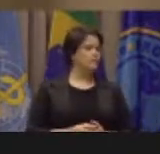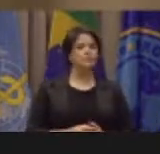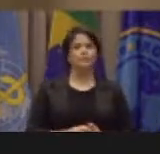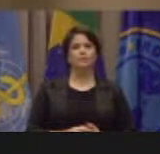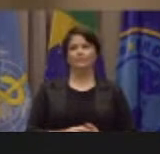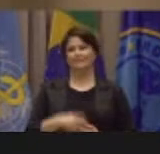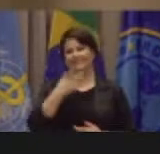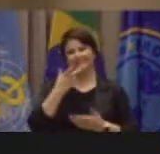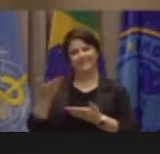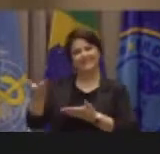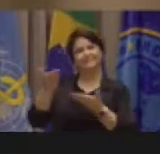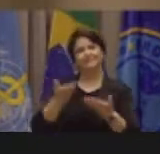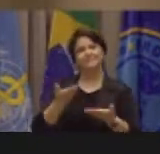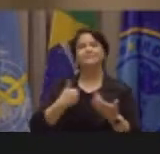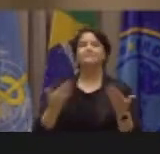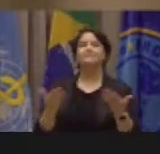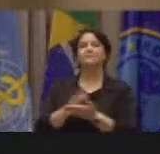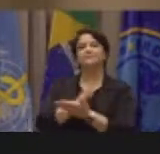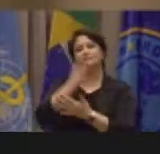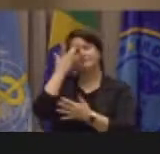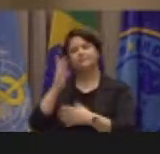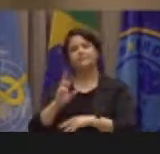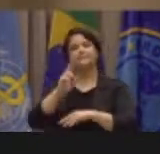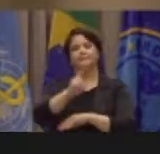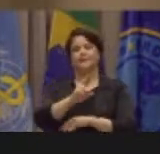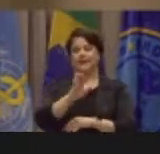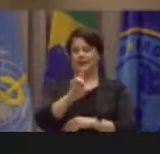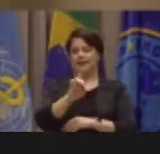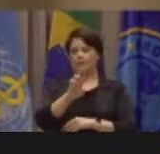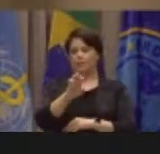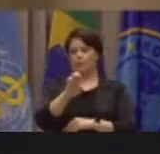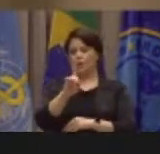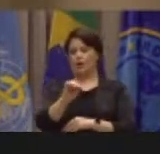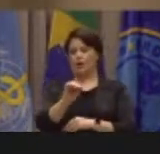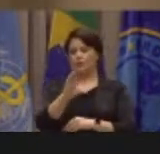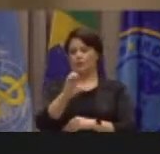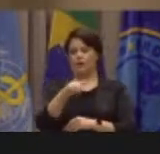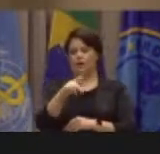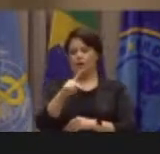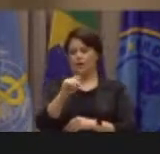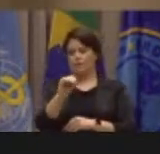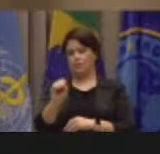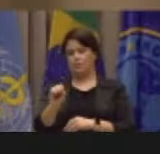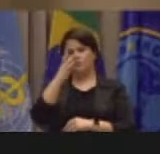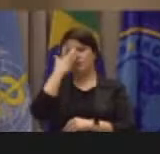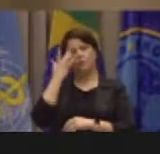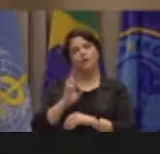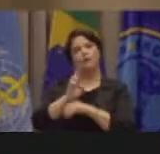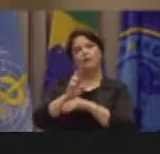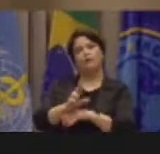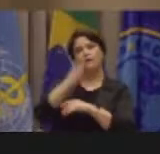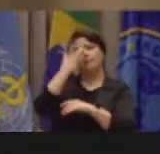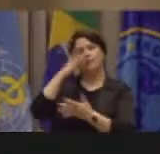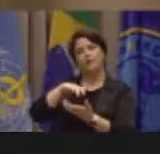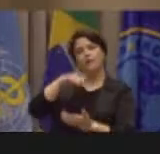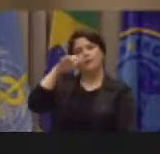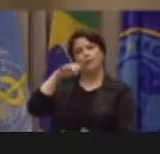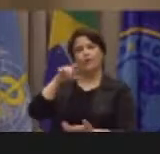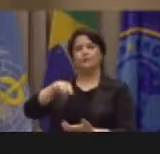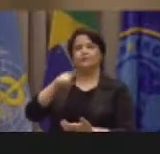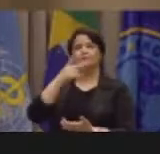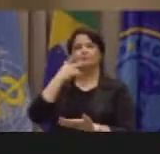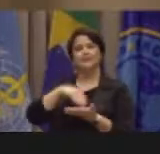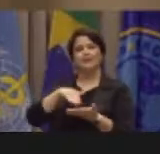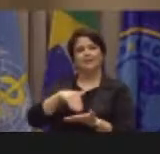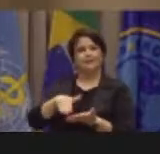Well, we're going to invite now those who represent the Hospital Eduardo Campos from Senior Citizen Sports and Health